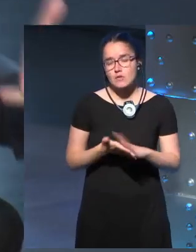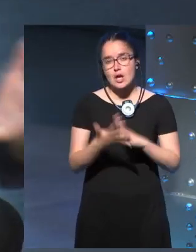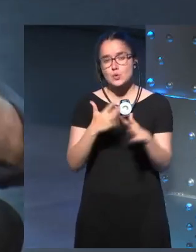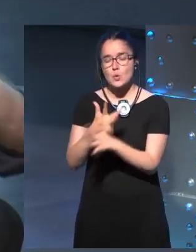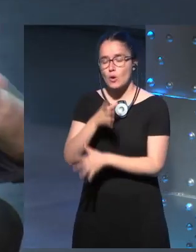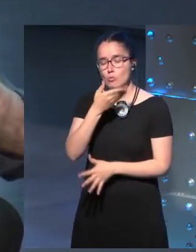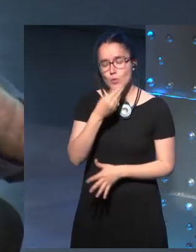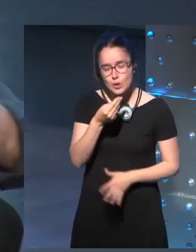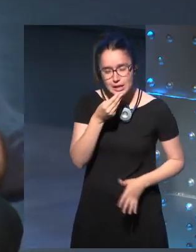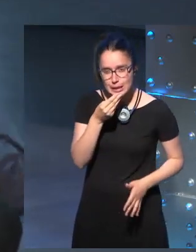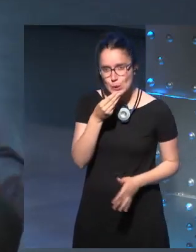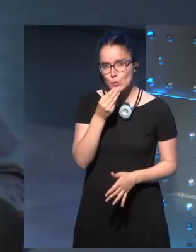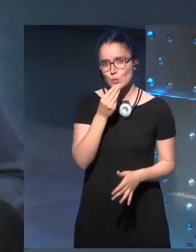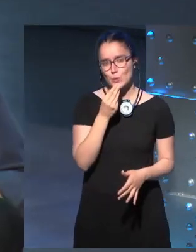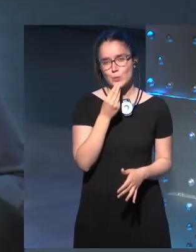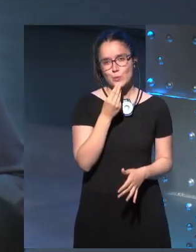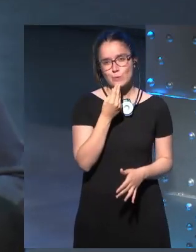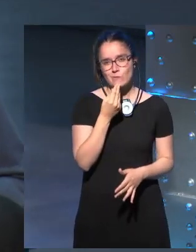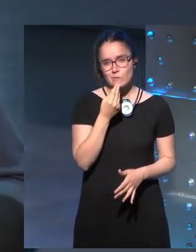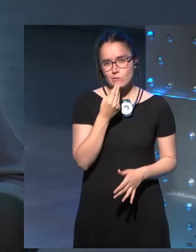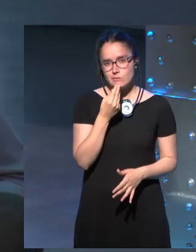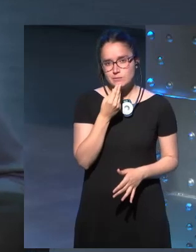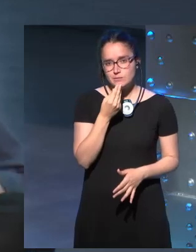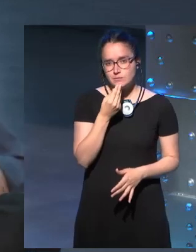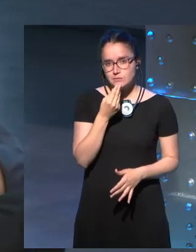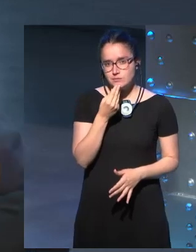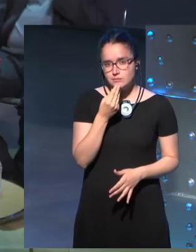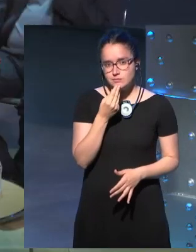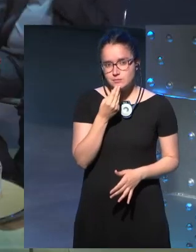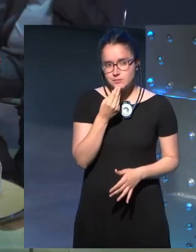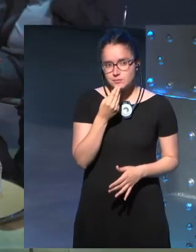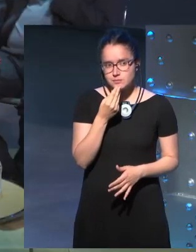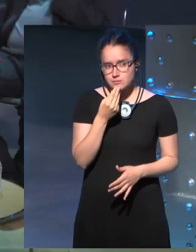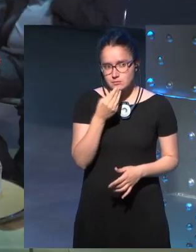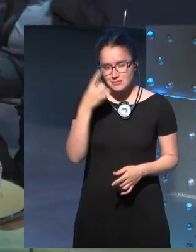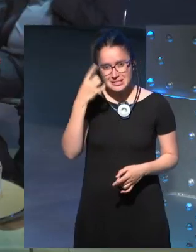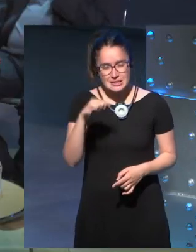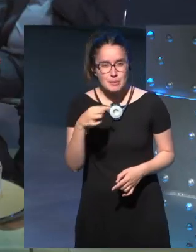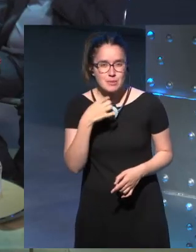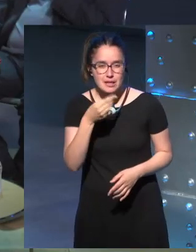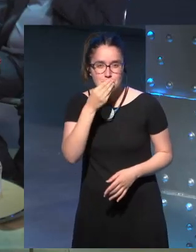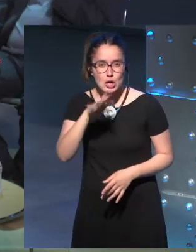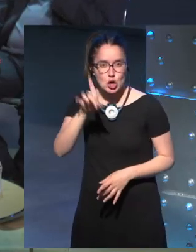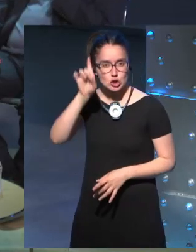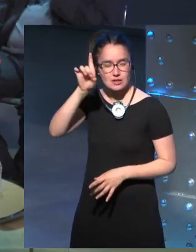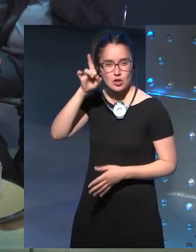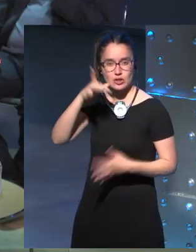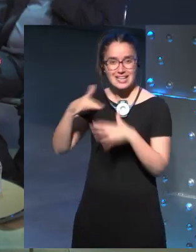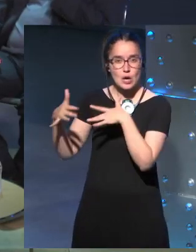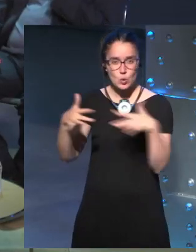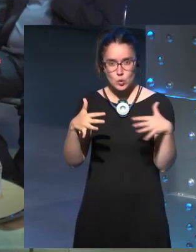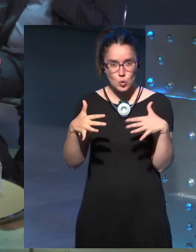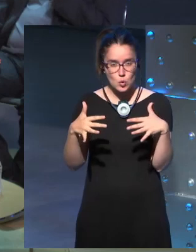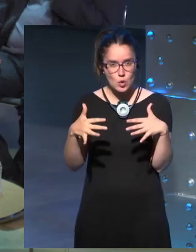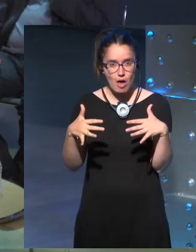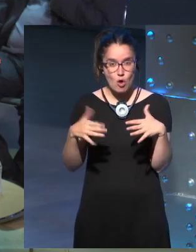It's whatever. Por eso, Simon, yo creo que... This is why, Simon, I think that the coaches